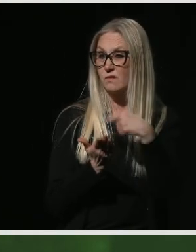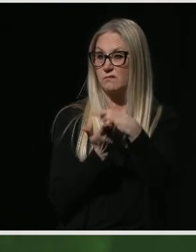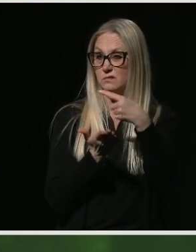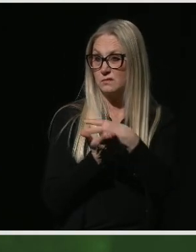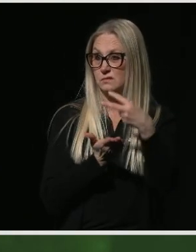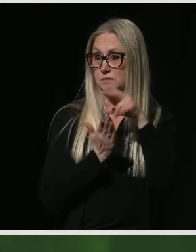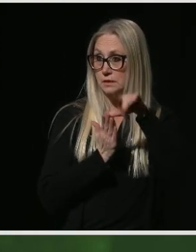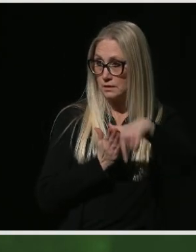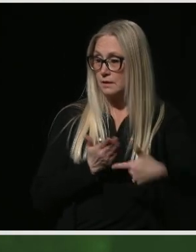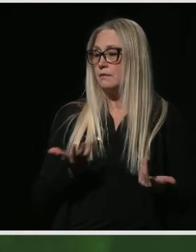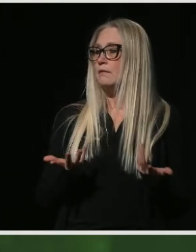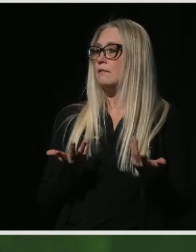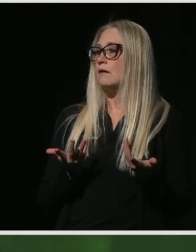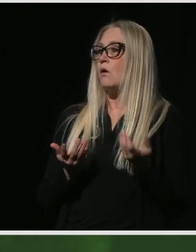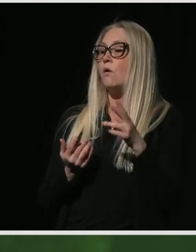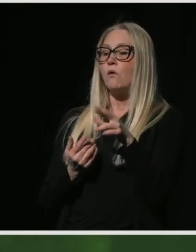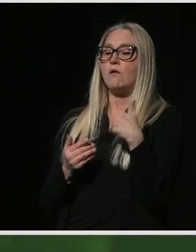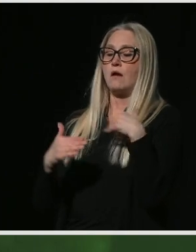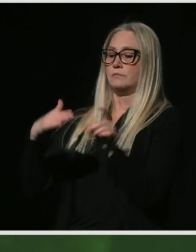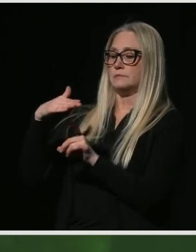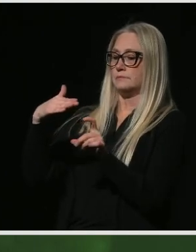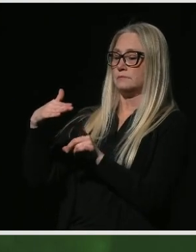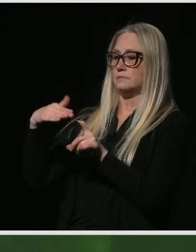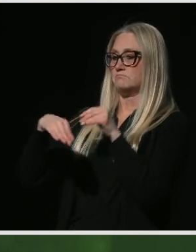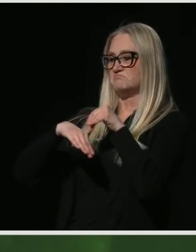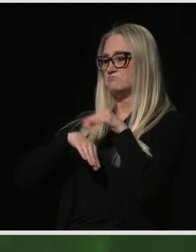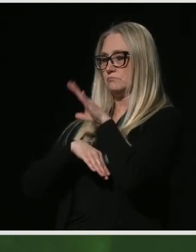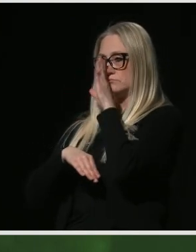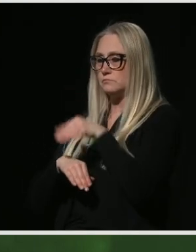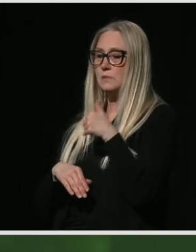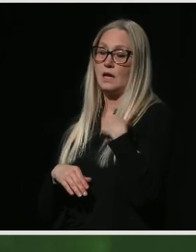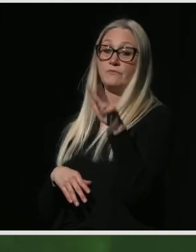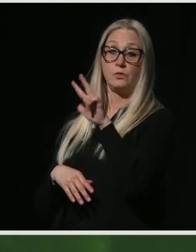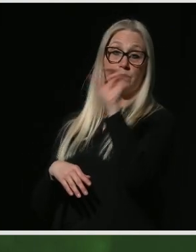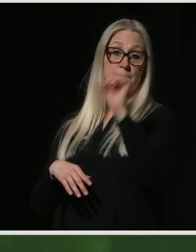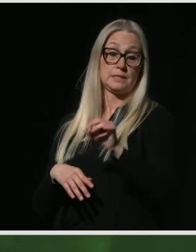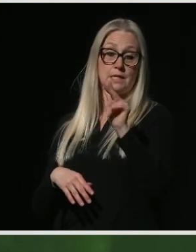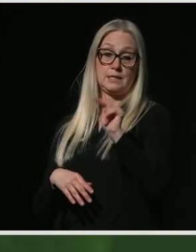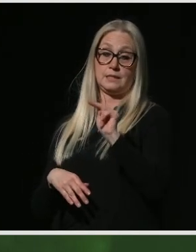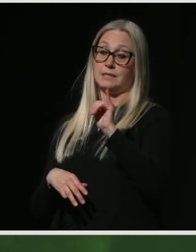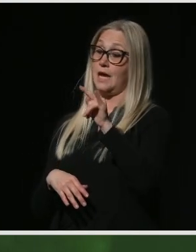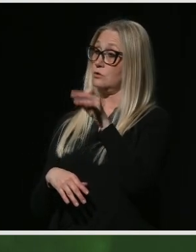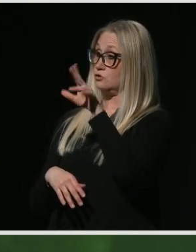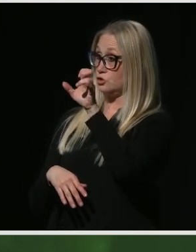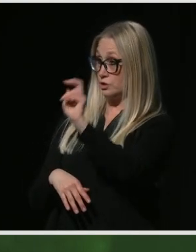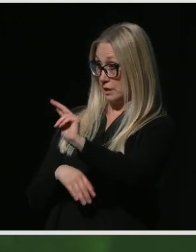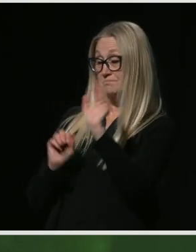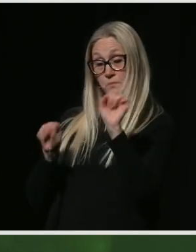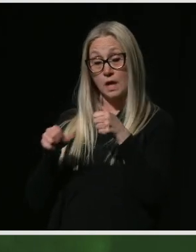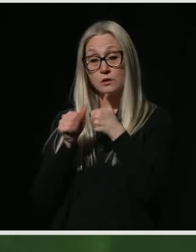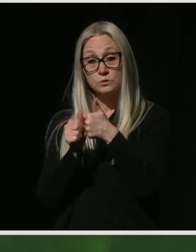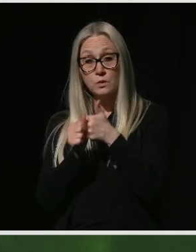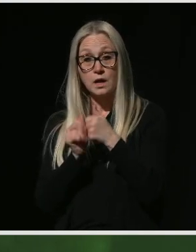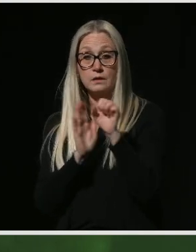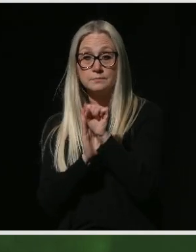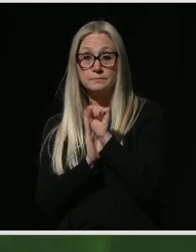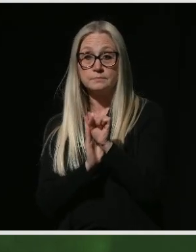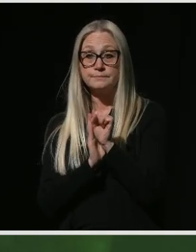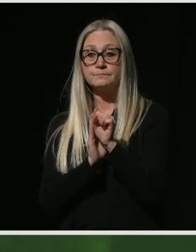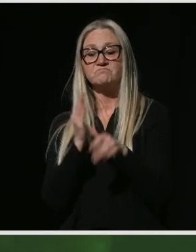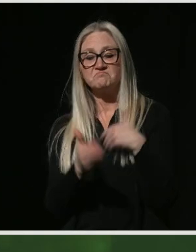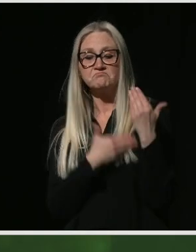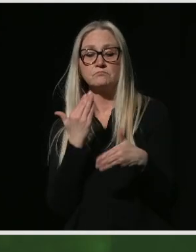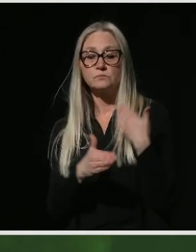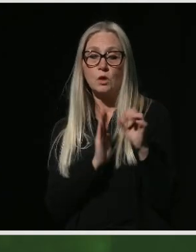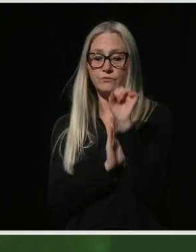industry, or having a scanner to scan a leaf and tell you have 3% nitrogen, you can actually track your sample locations over the